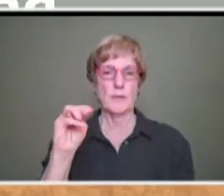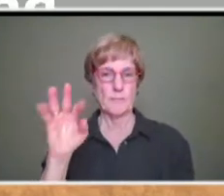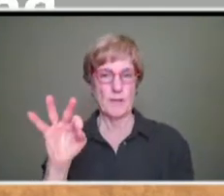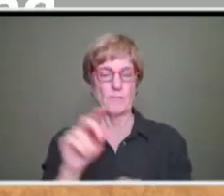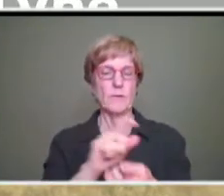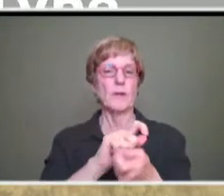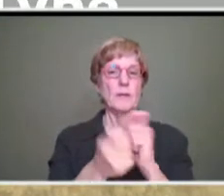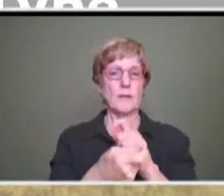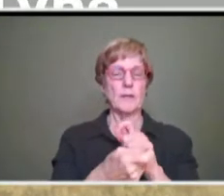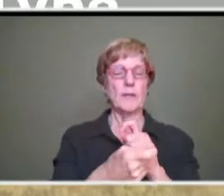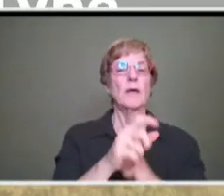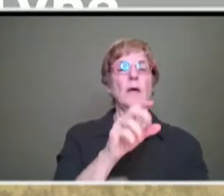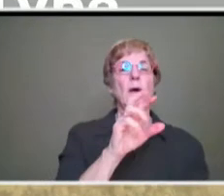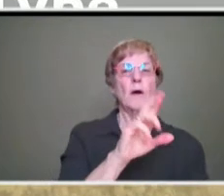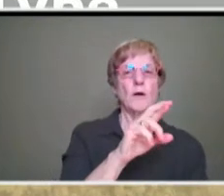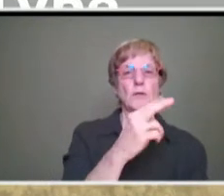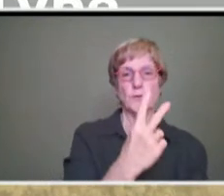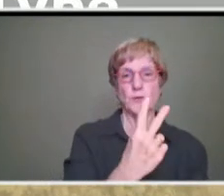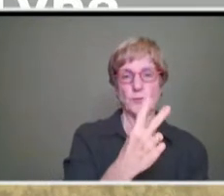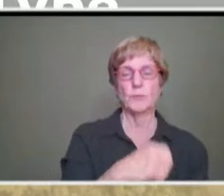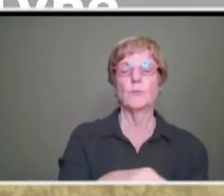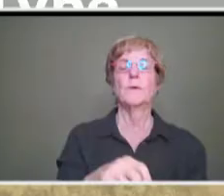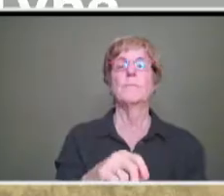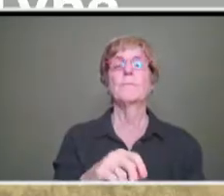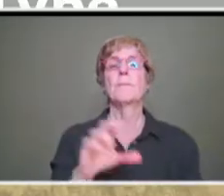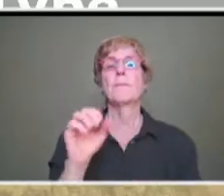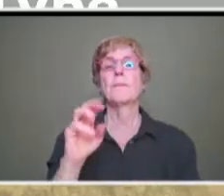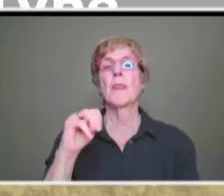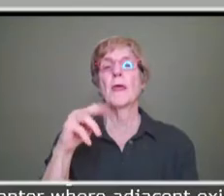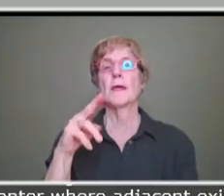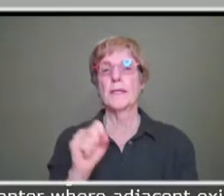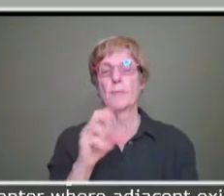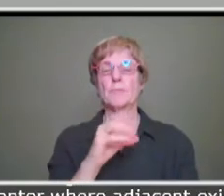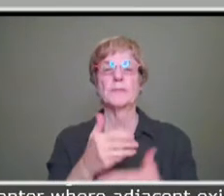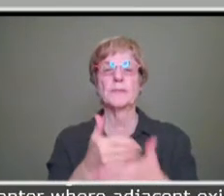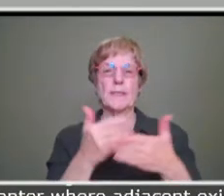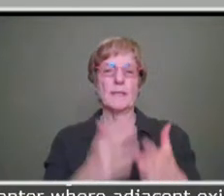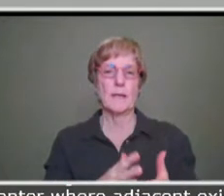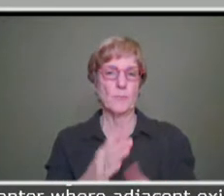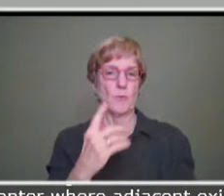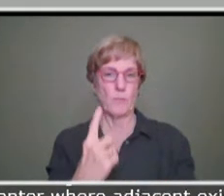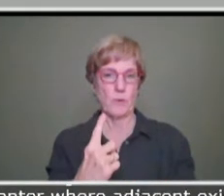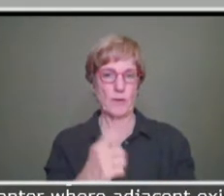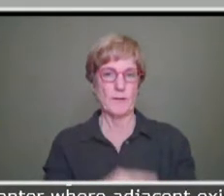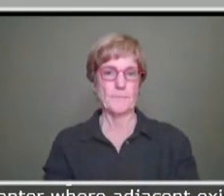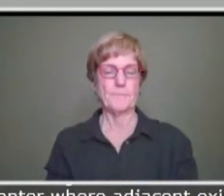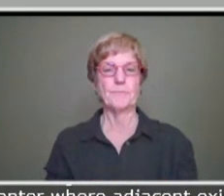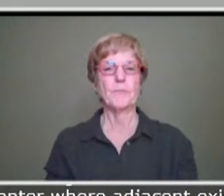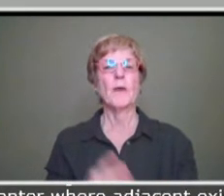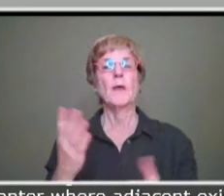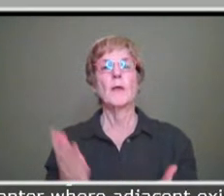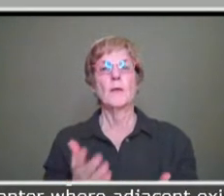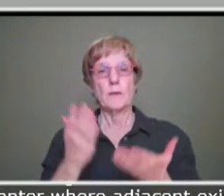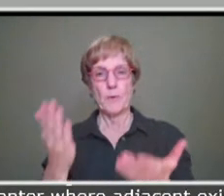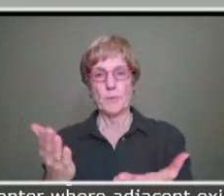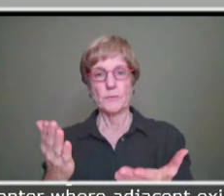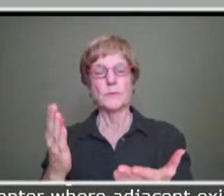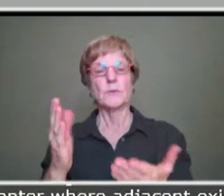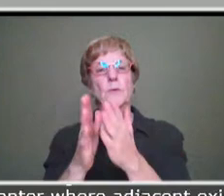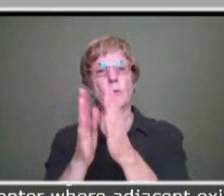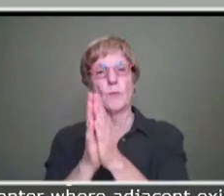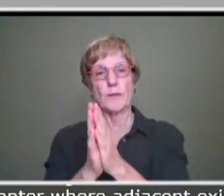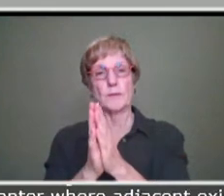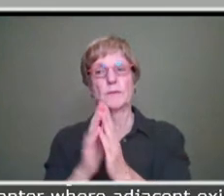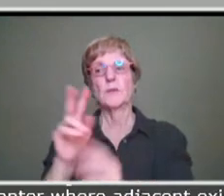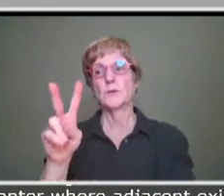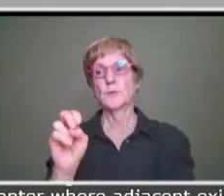for ur2 conditional adopted Place type is campus and neighborhood one and the proposal is to request up to